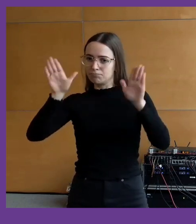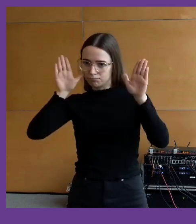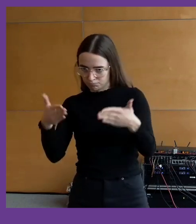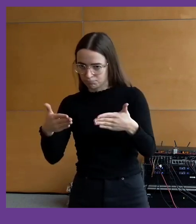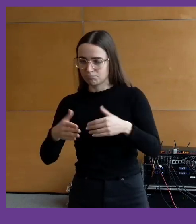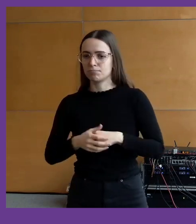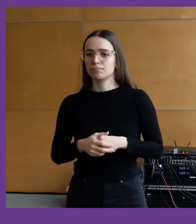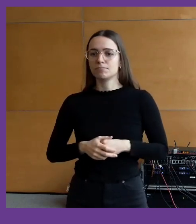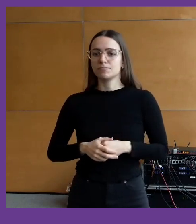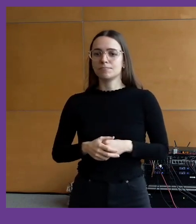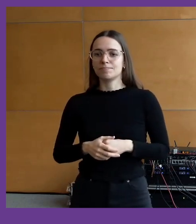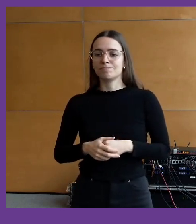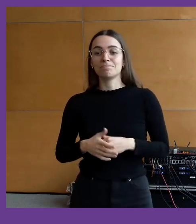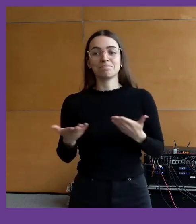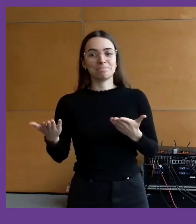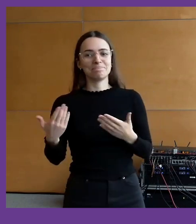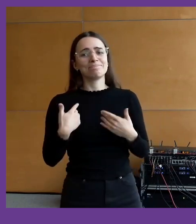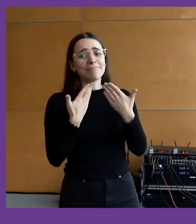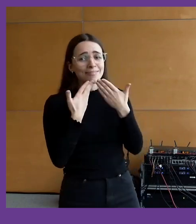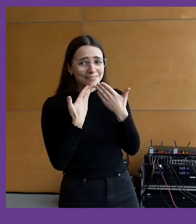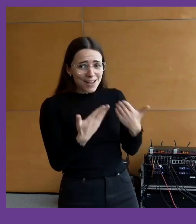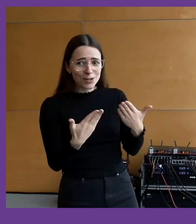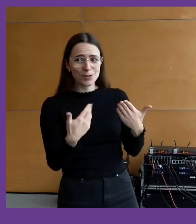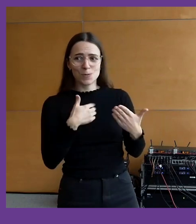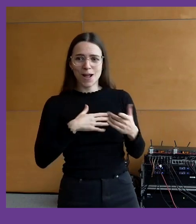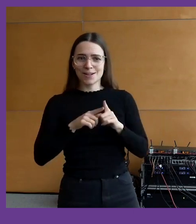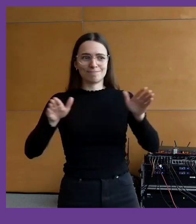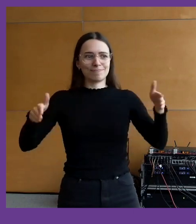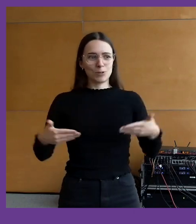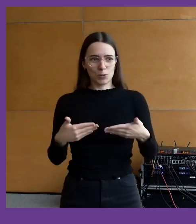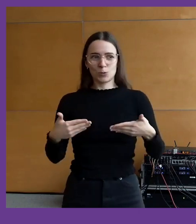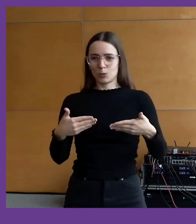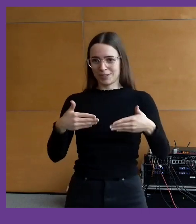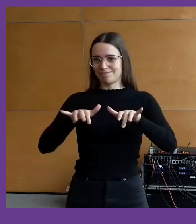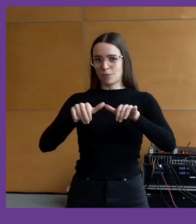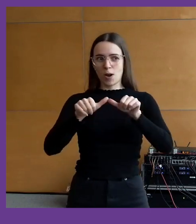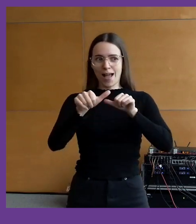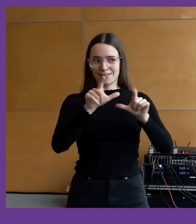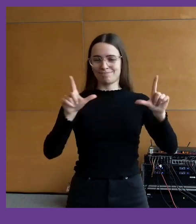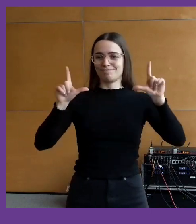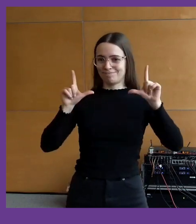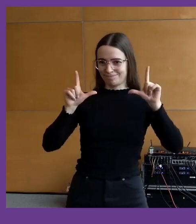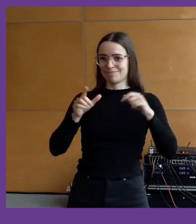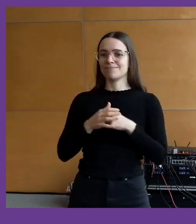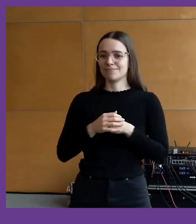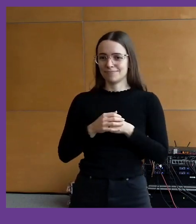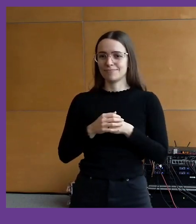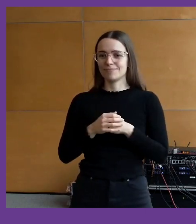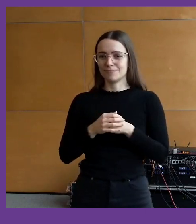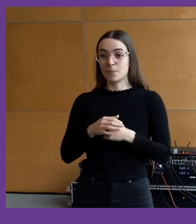by thanking FITUR for hosting this important event